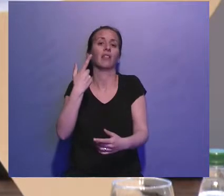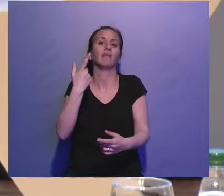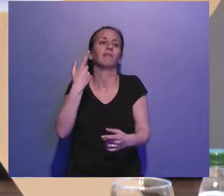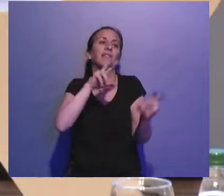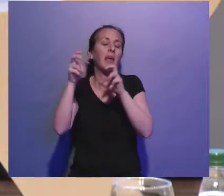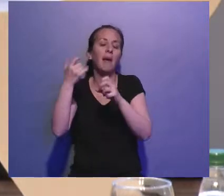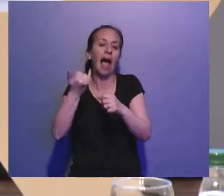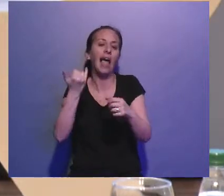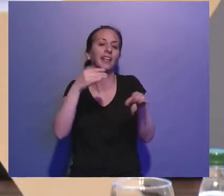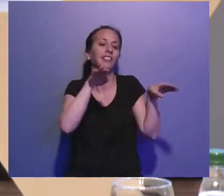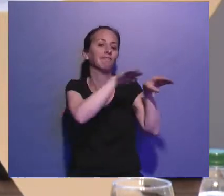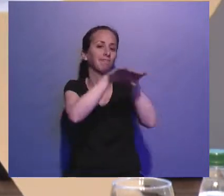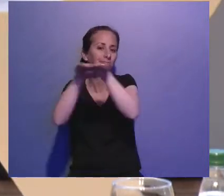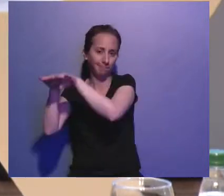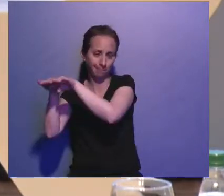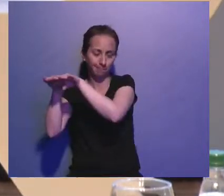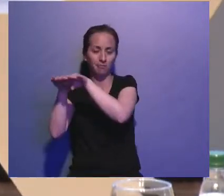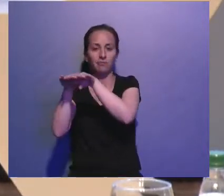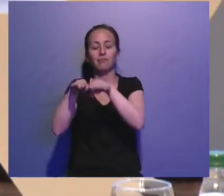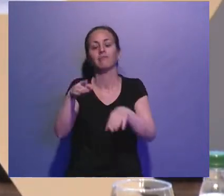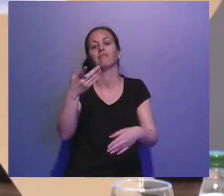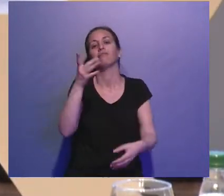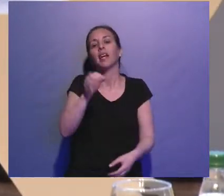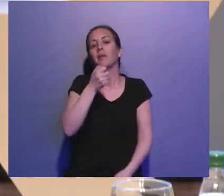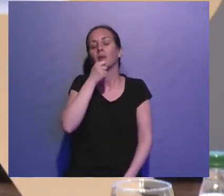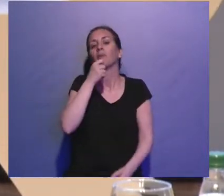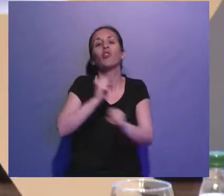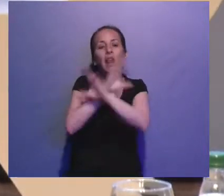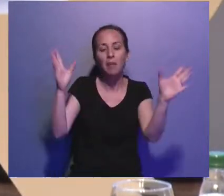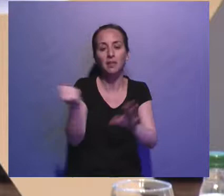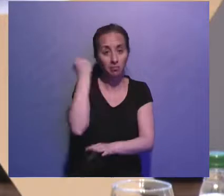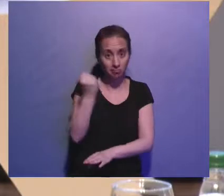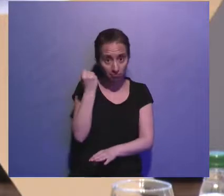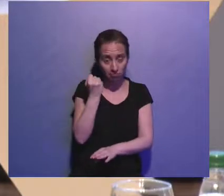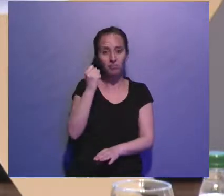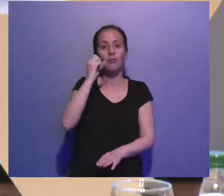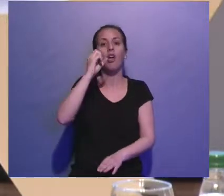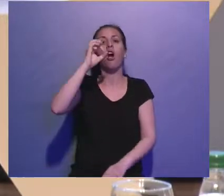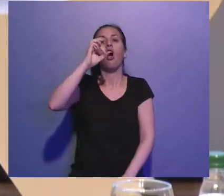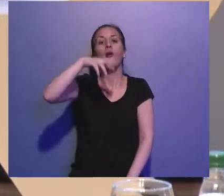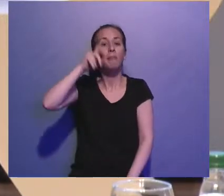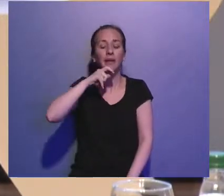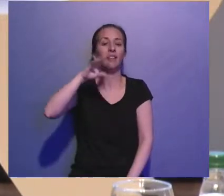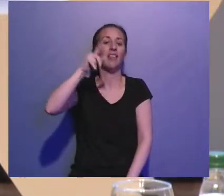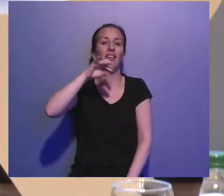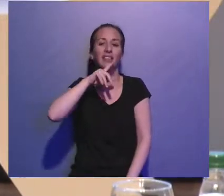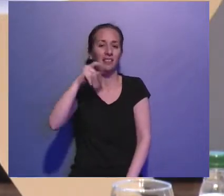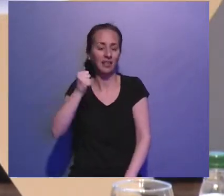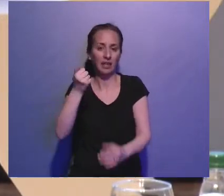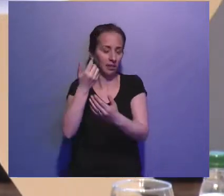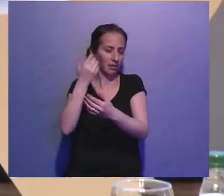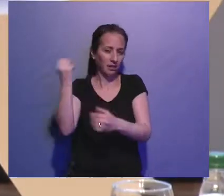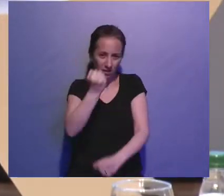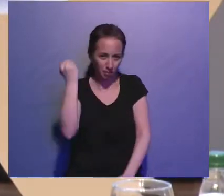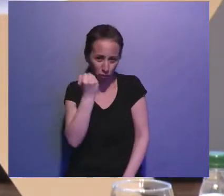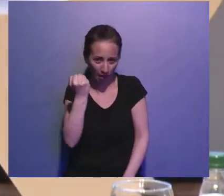important, they understand that open data is important, but nobody is using the information. And we see this in almost every single city that we work with. There are very few cities that